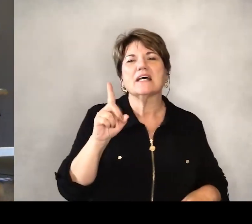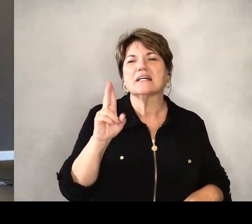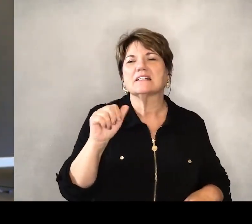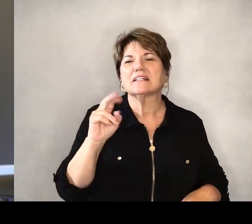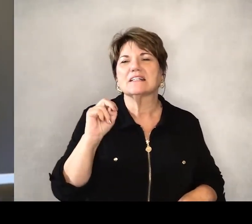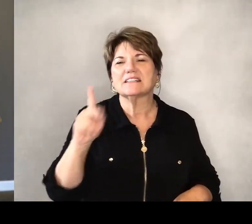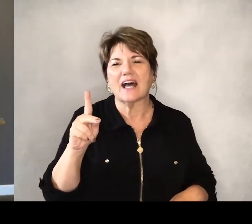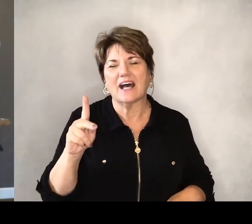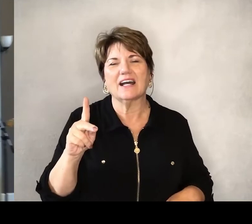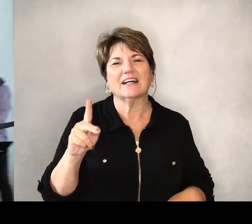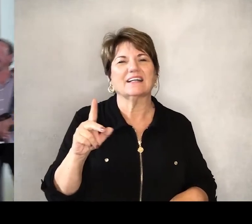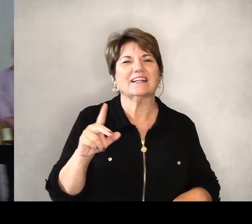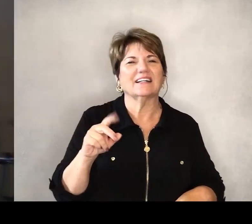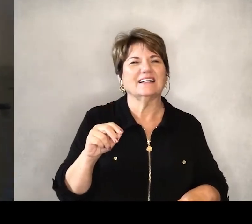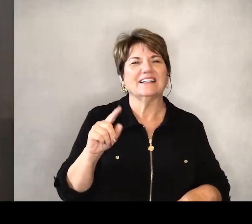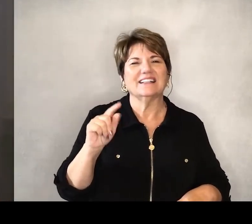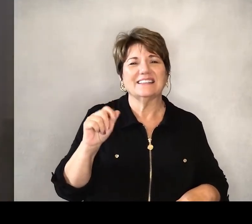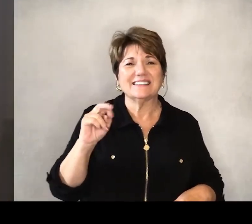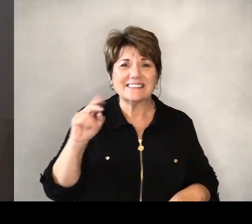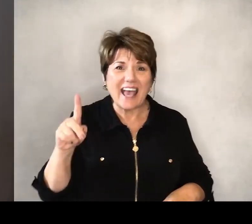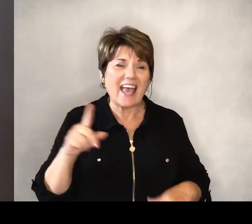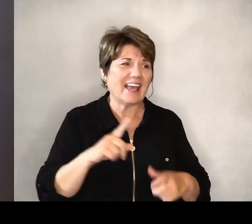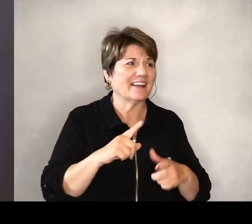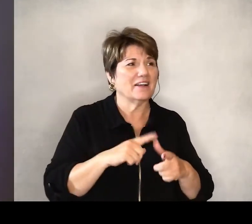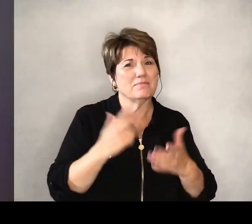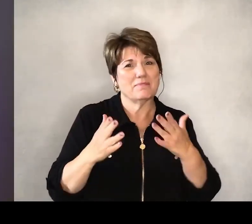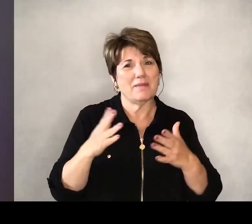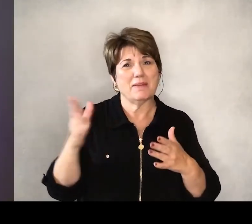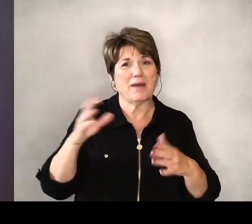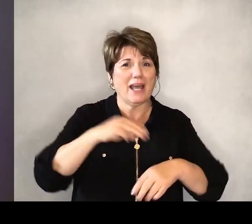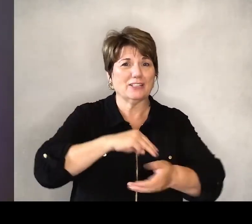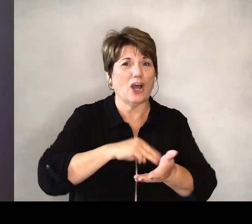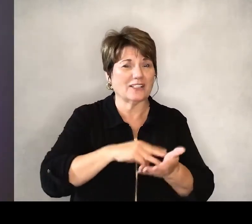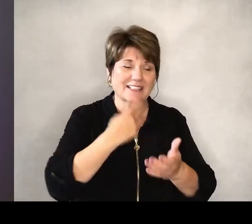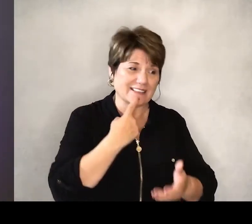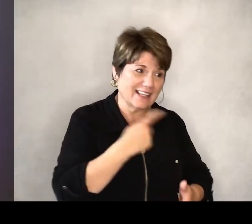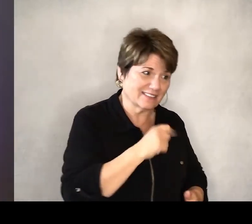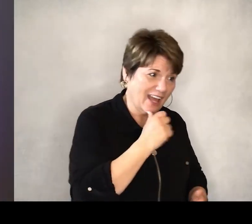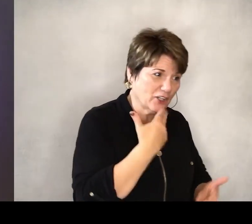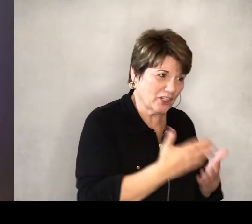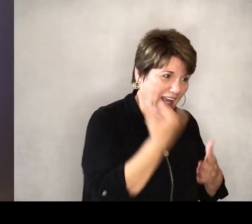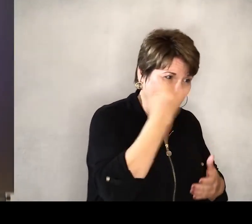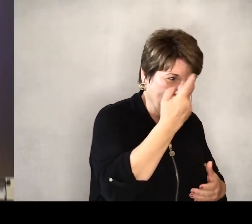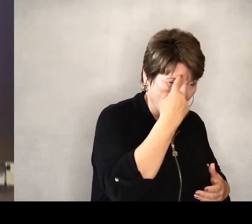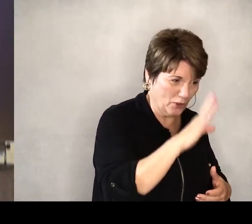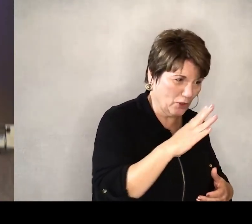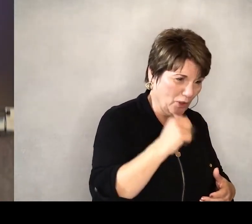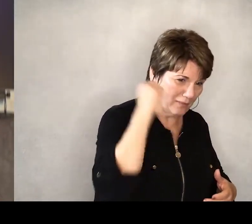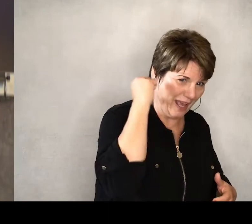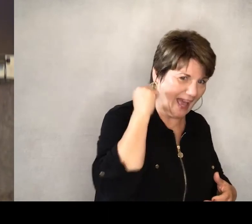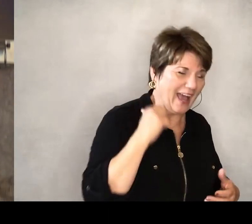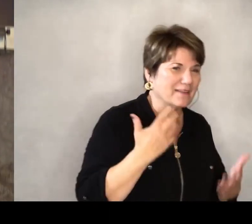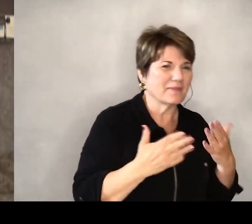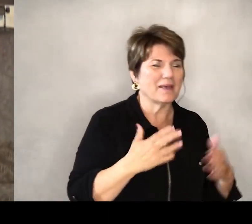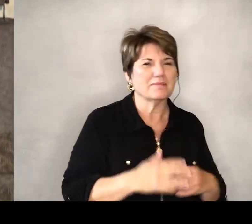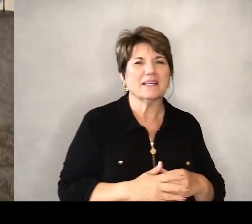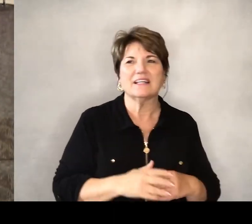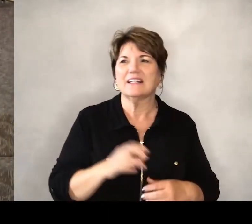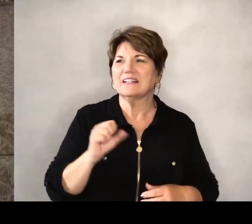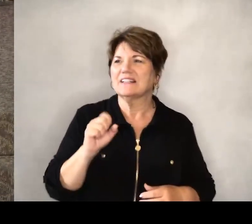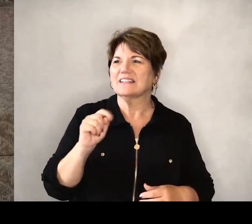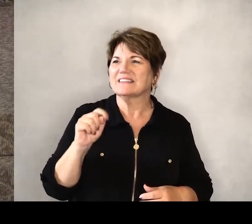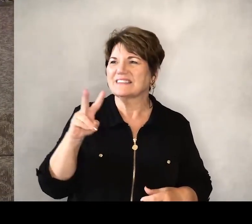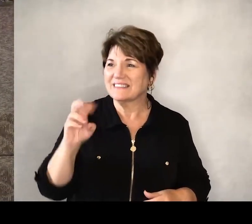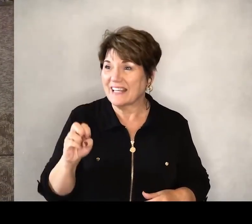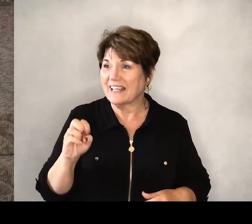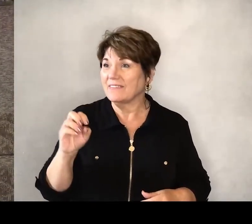my chiropractor comes along and says, this is not such a good idea anymore. I don't think I can do this. At which point, I think, Steve Todd, you've